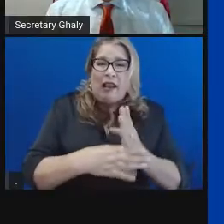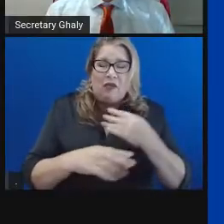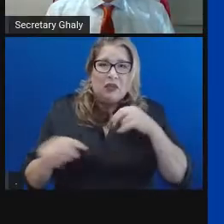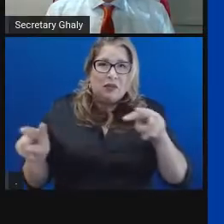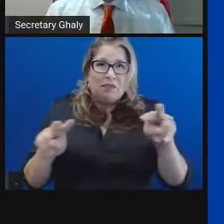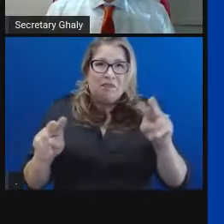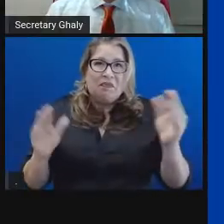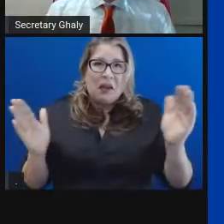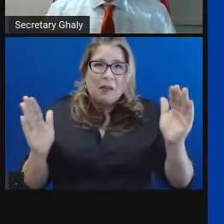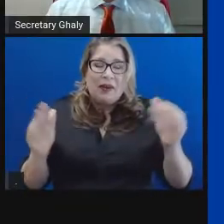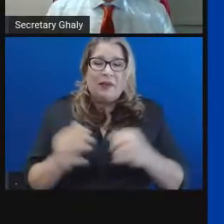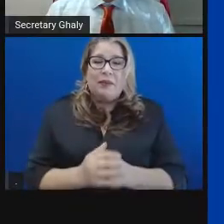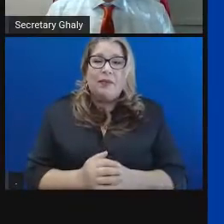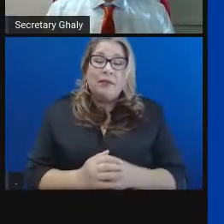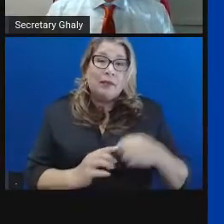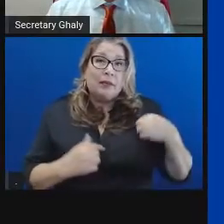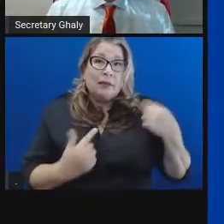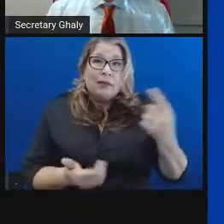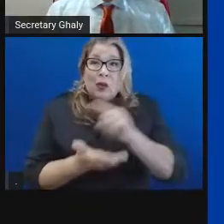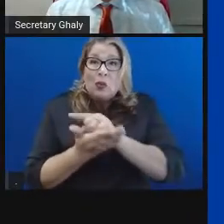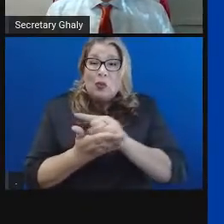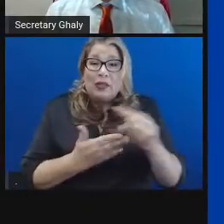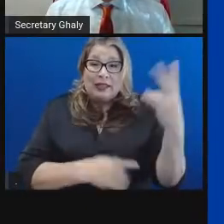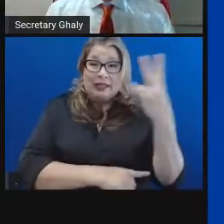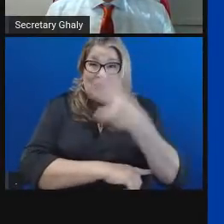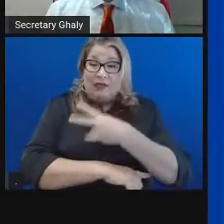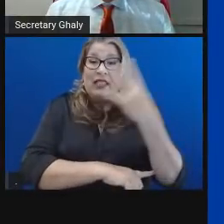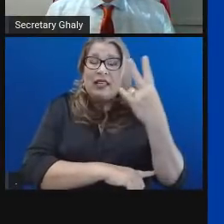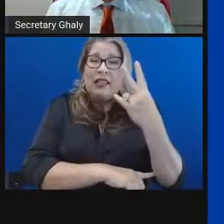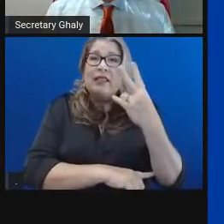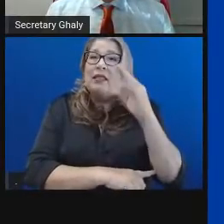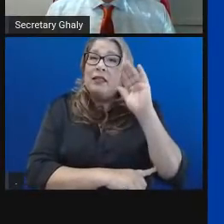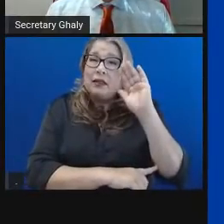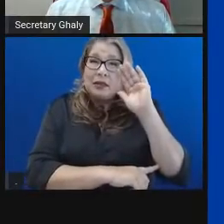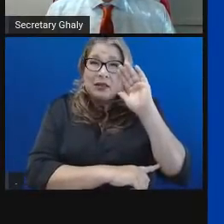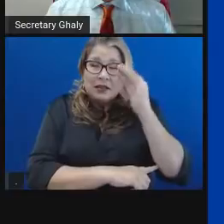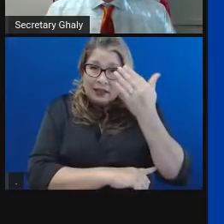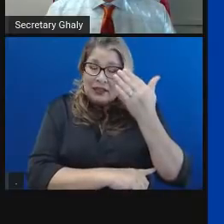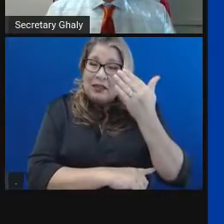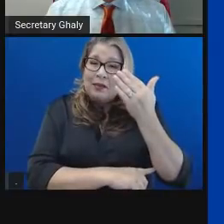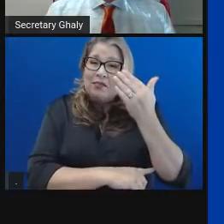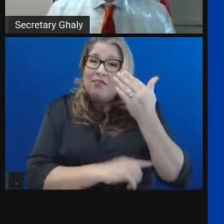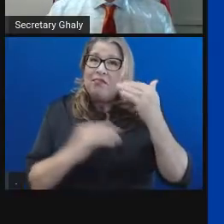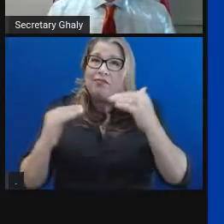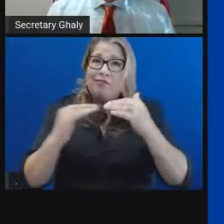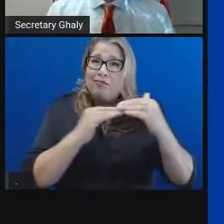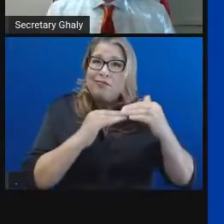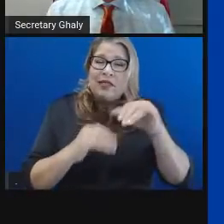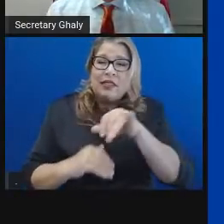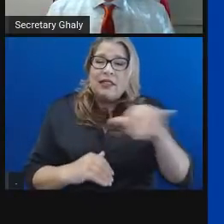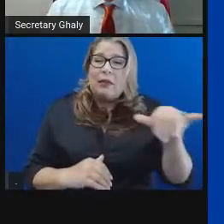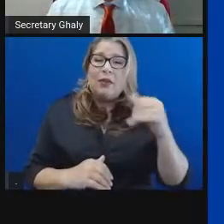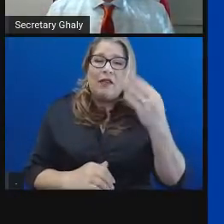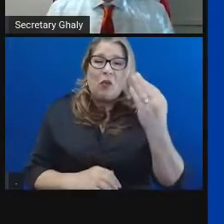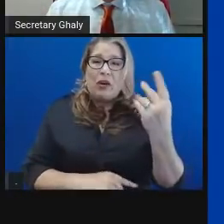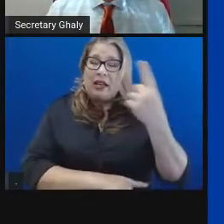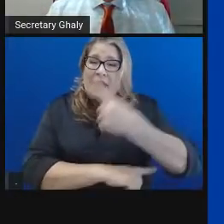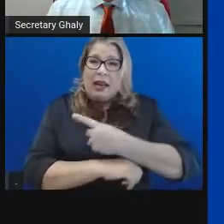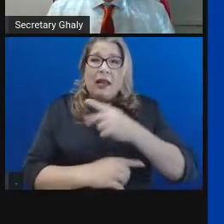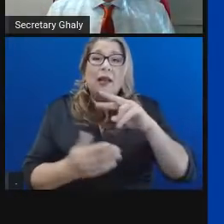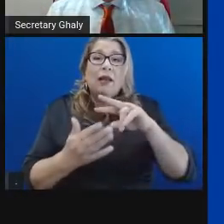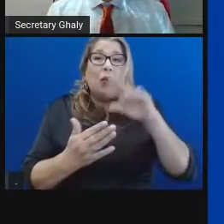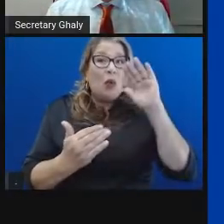least as equivalent or hopefully going to be better soon versus the 14-day. That means that we're in a